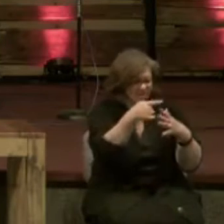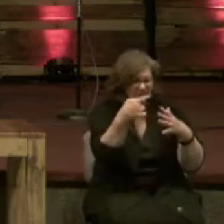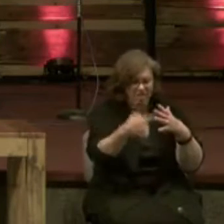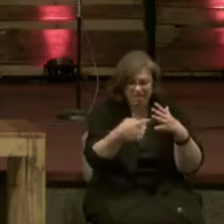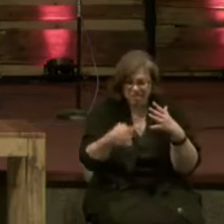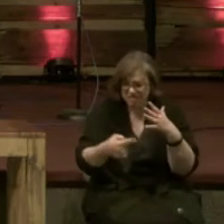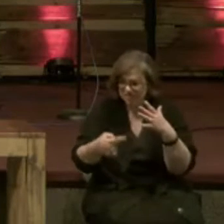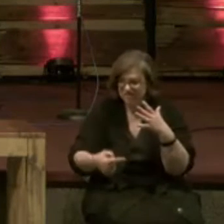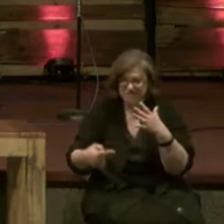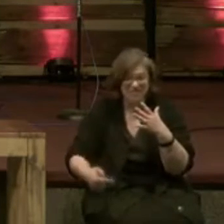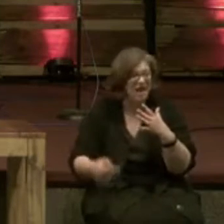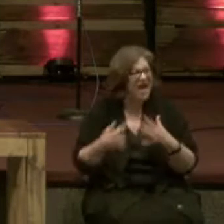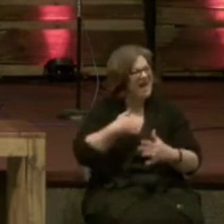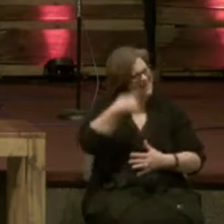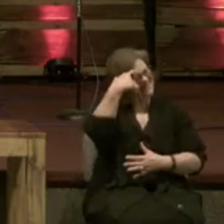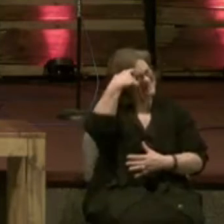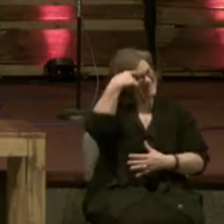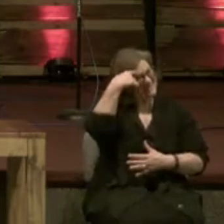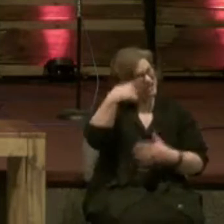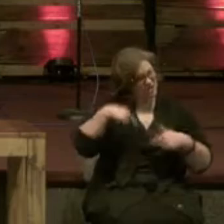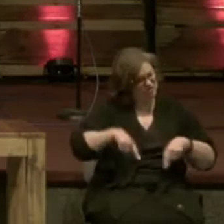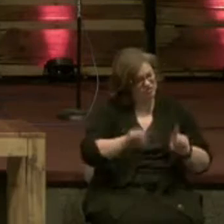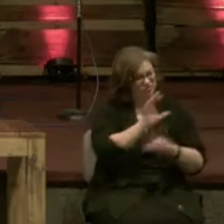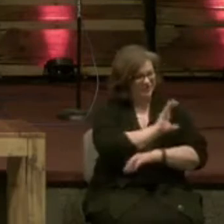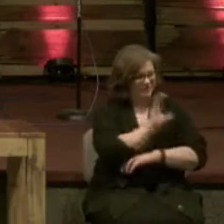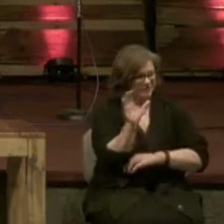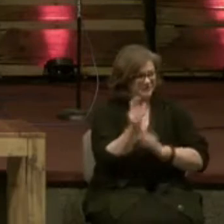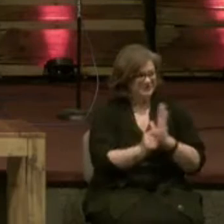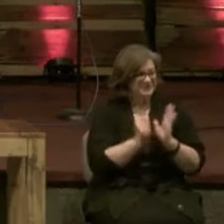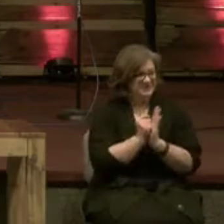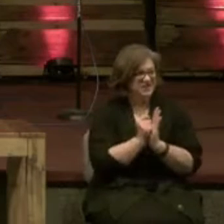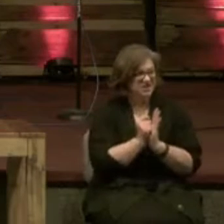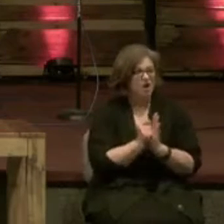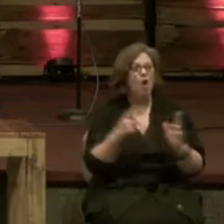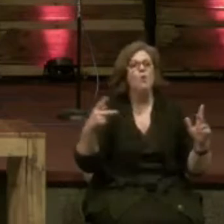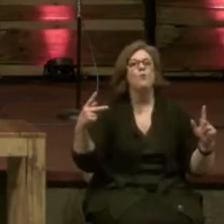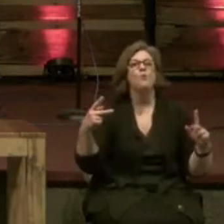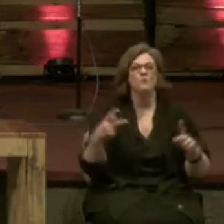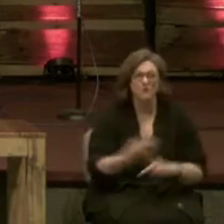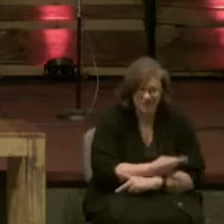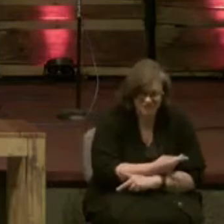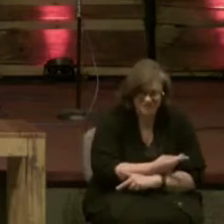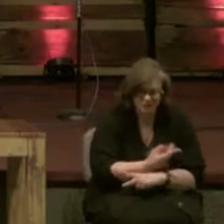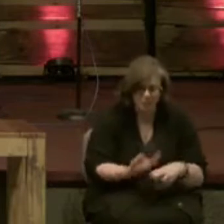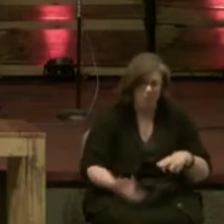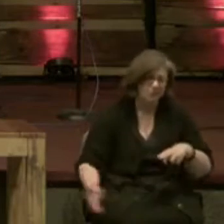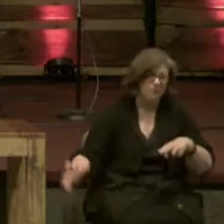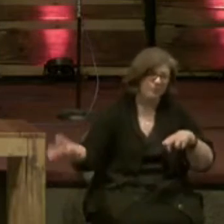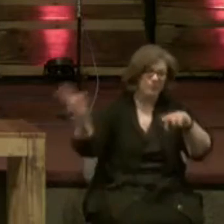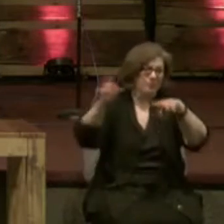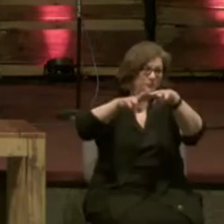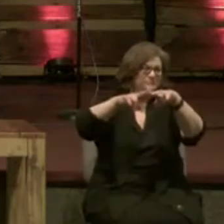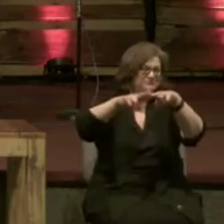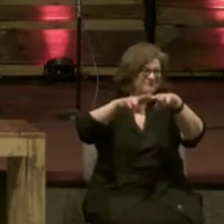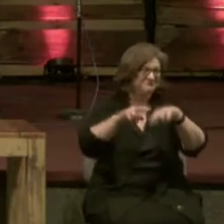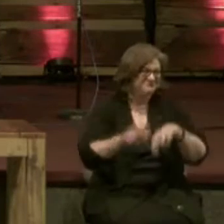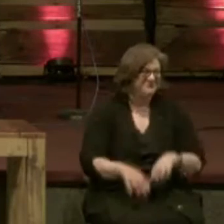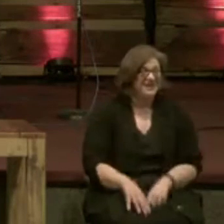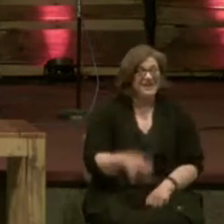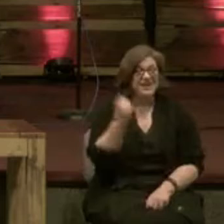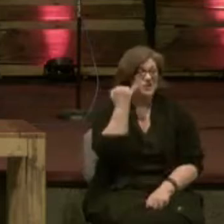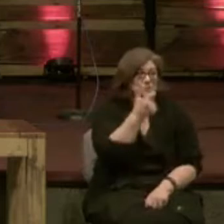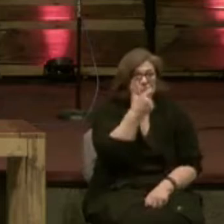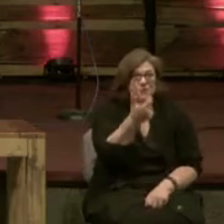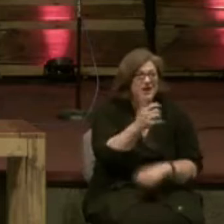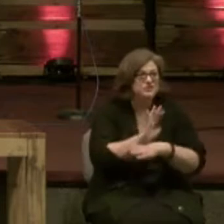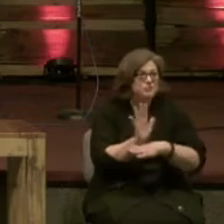I think at this time of year, the volume's turned up on all those things. The volume's turned up that if we watch this